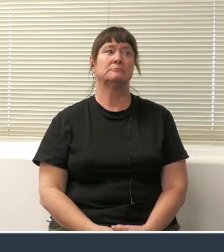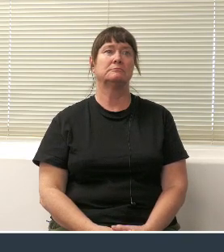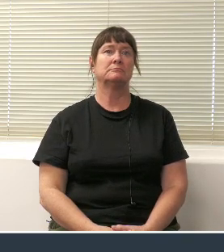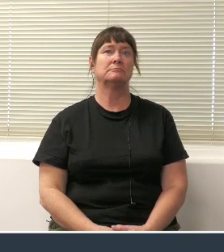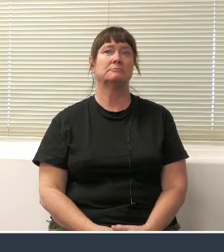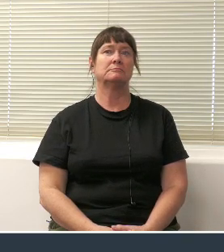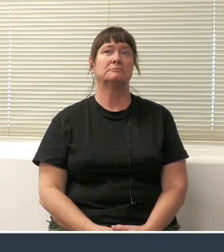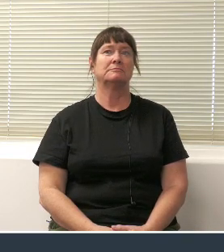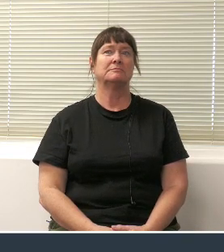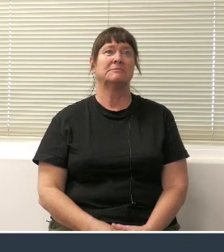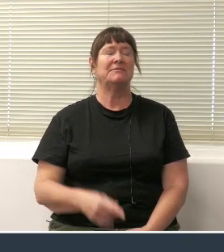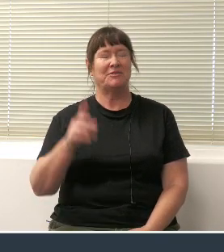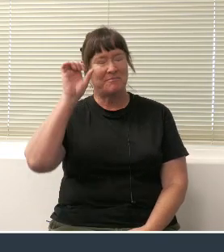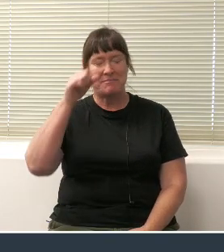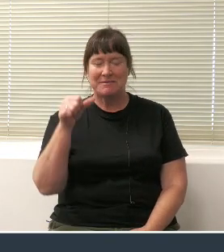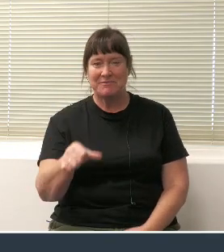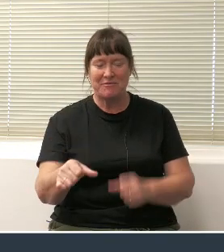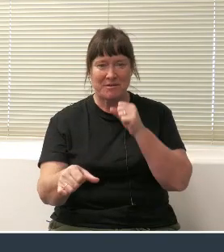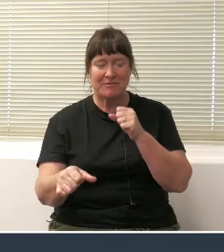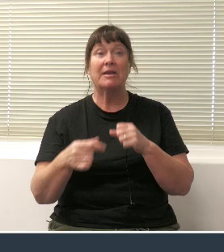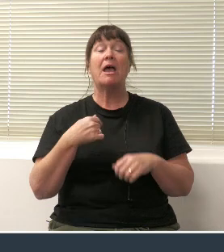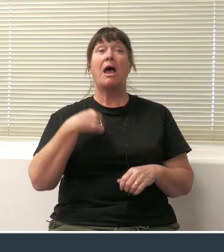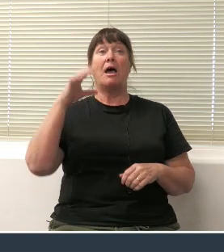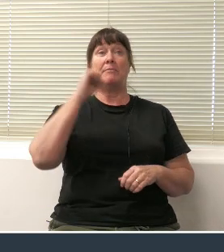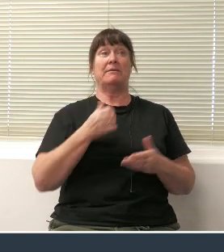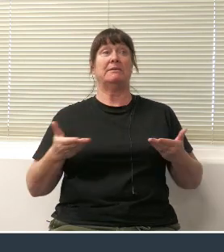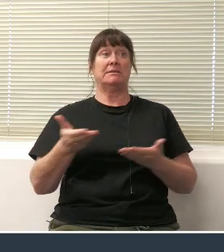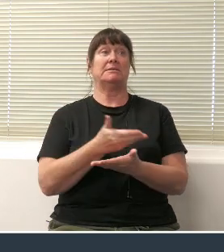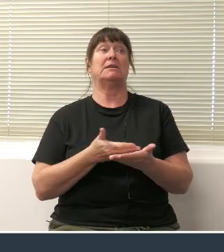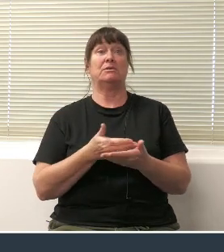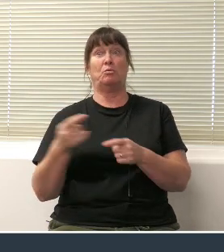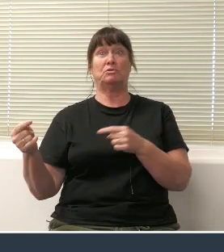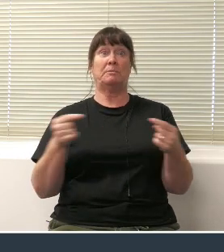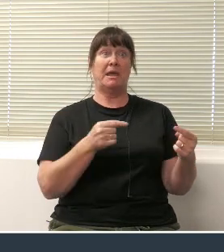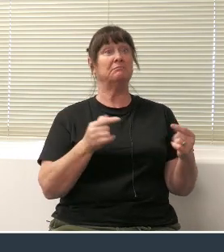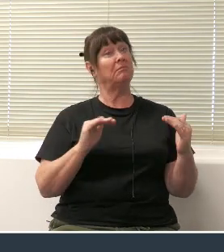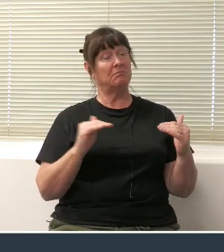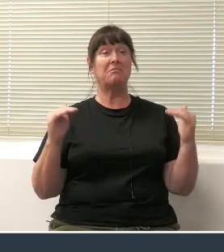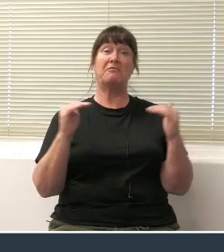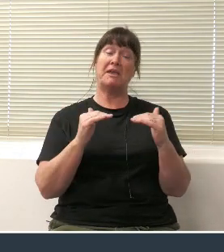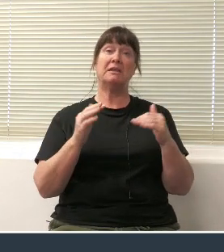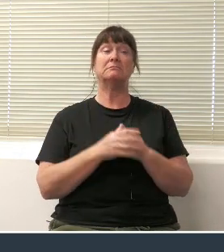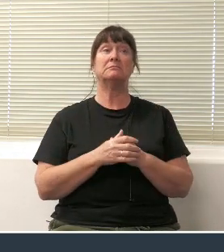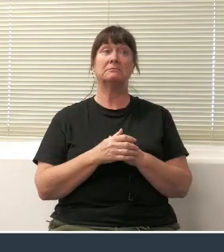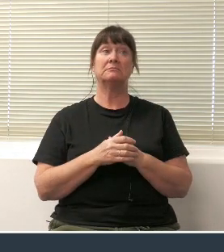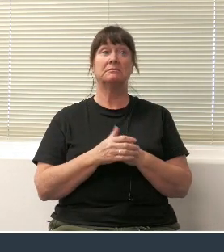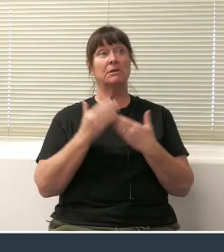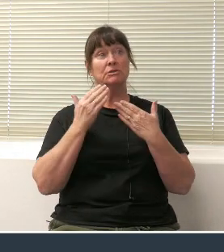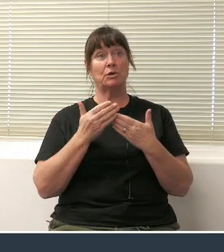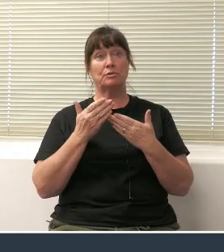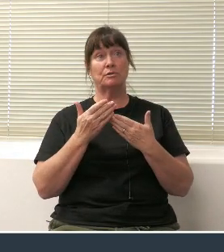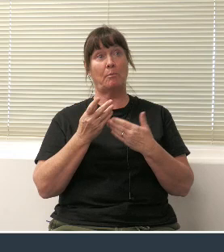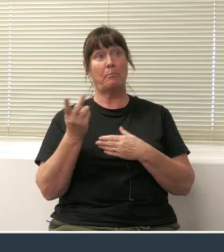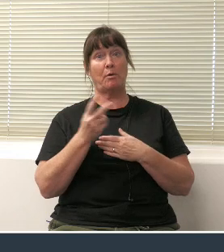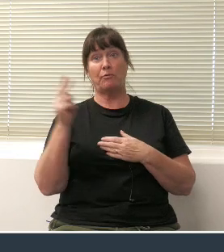Have to get into the habit of pushing that button. I believe the discussion here, or the debate, has been fair and representative, demonstrating